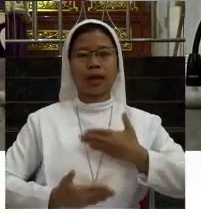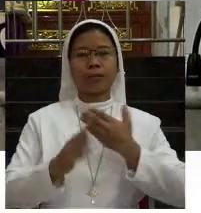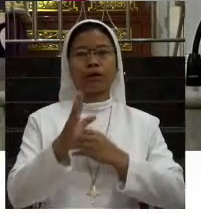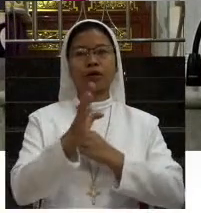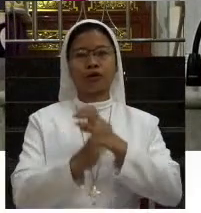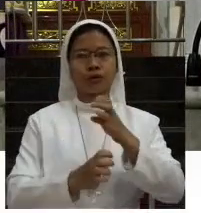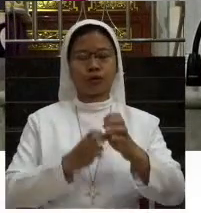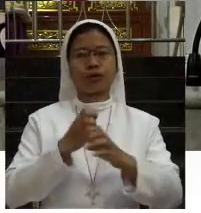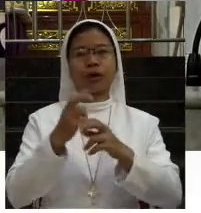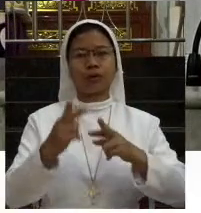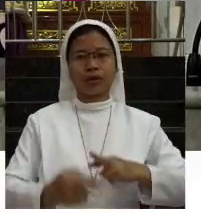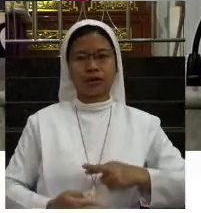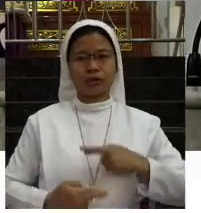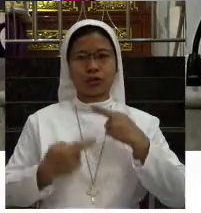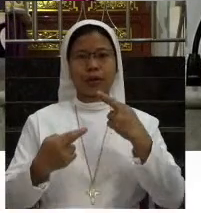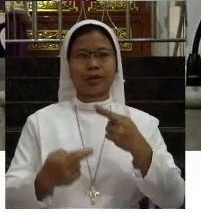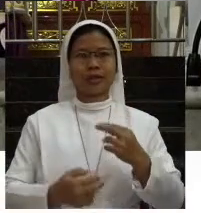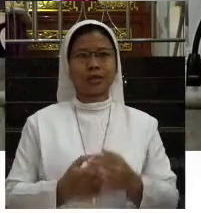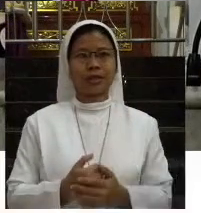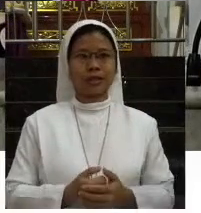the earth rejoice.